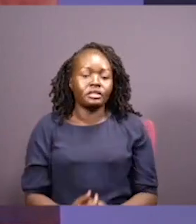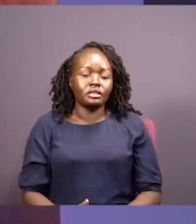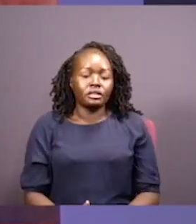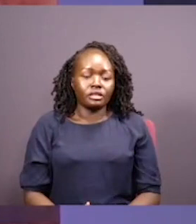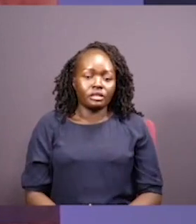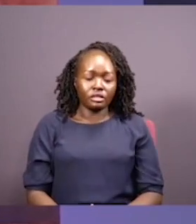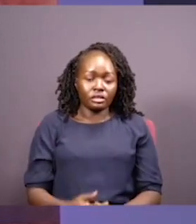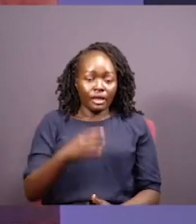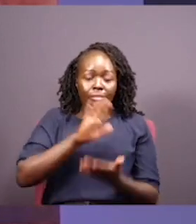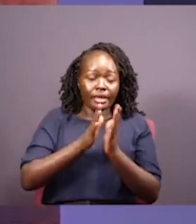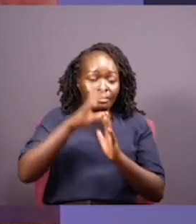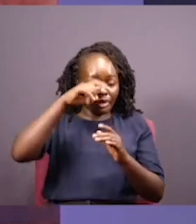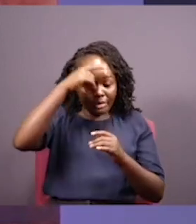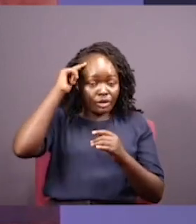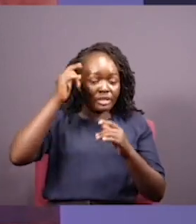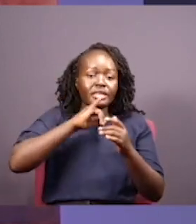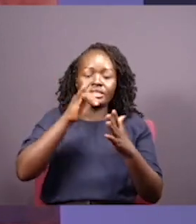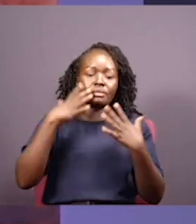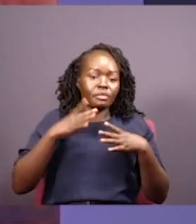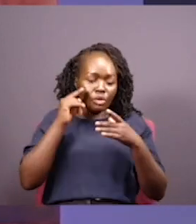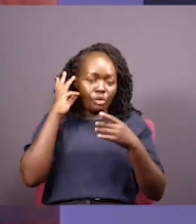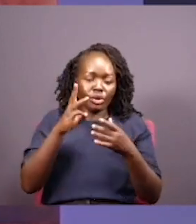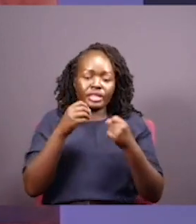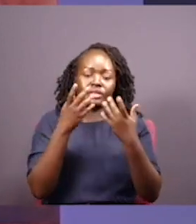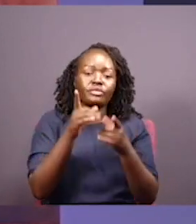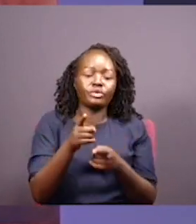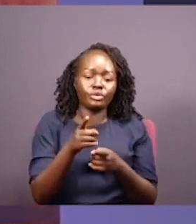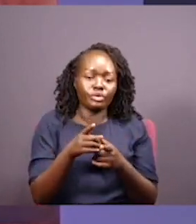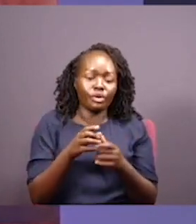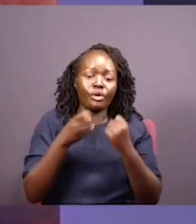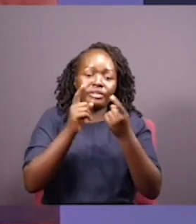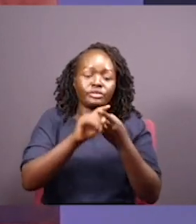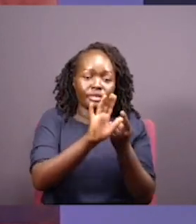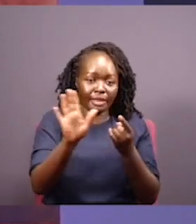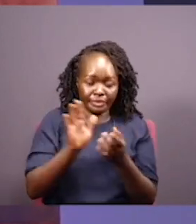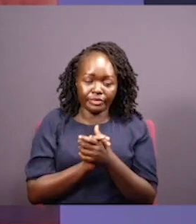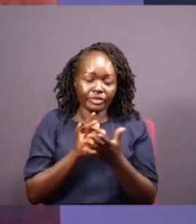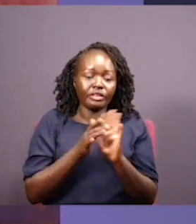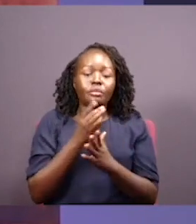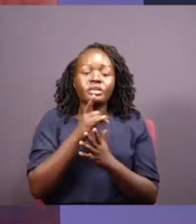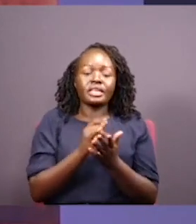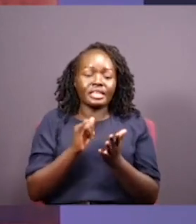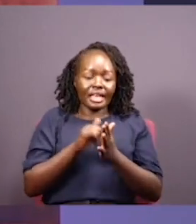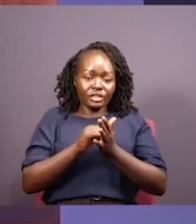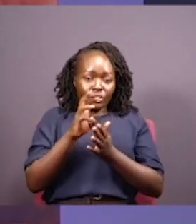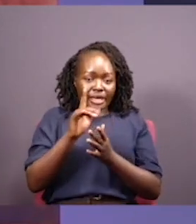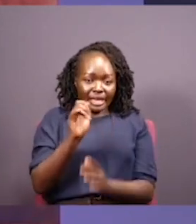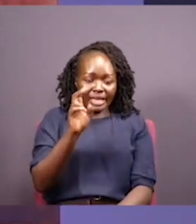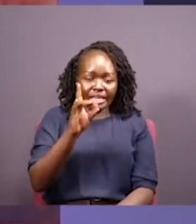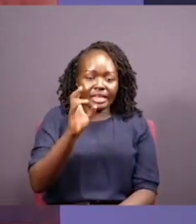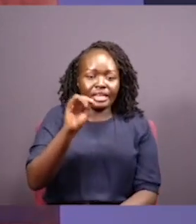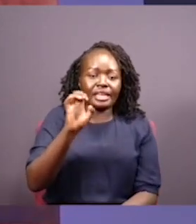it is people who will hand you over. You see, the Bible tells us that wickedness dwells in the heart of